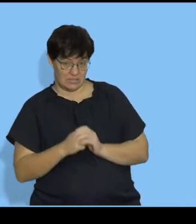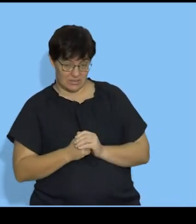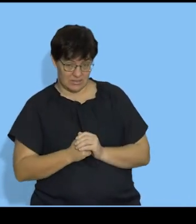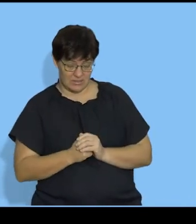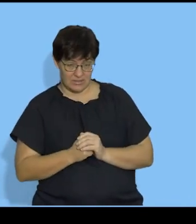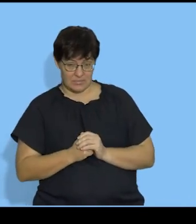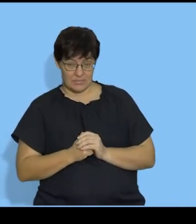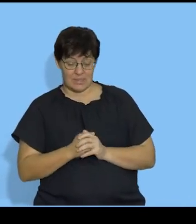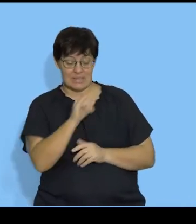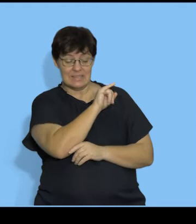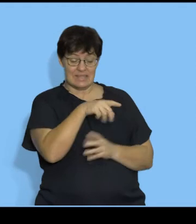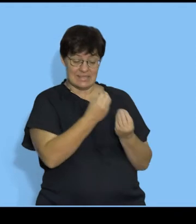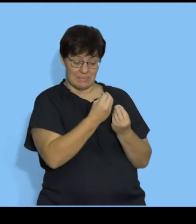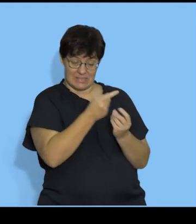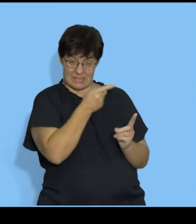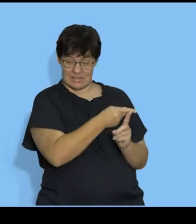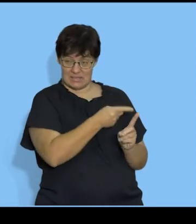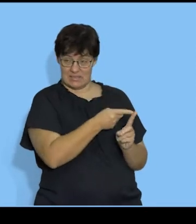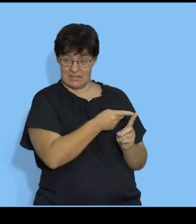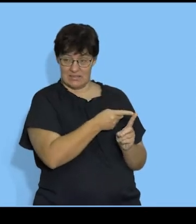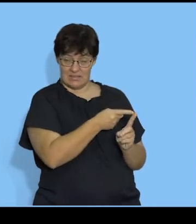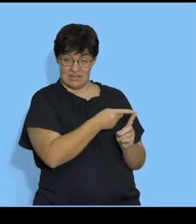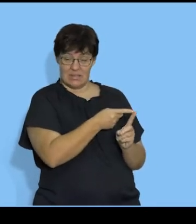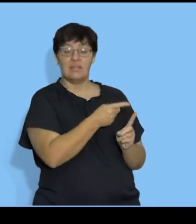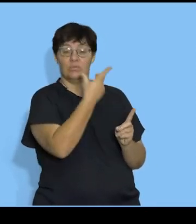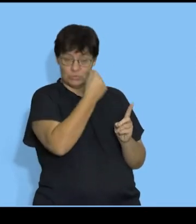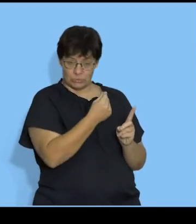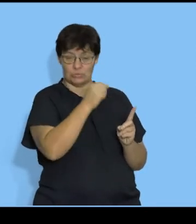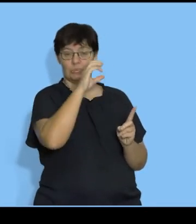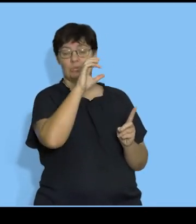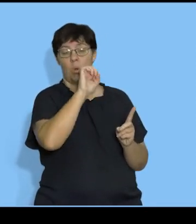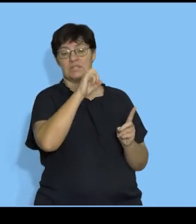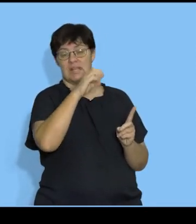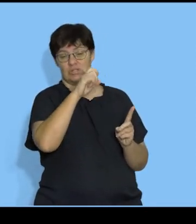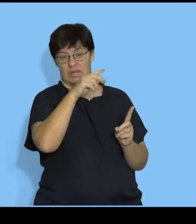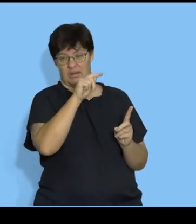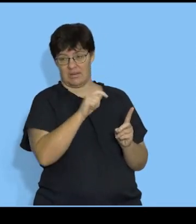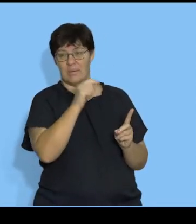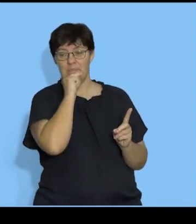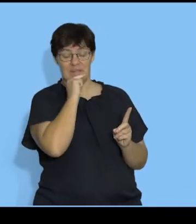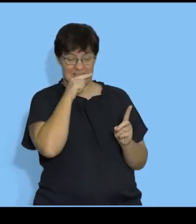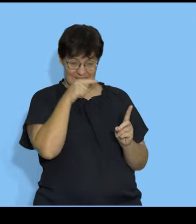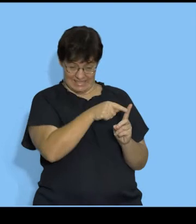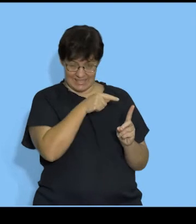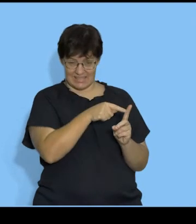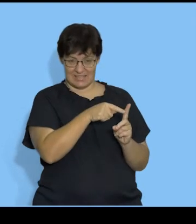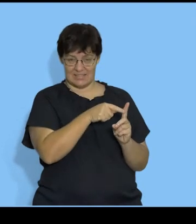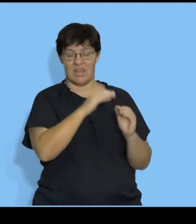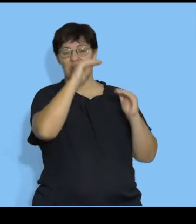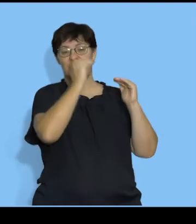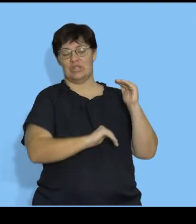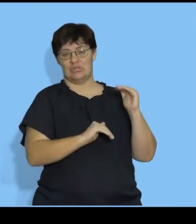substance that undergoes oxidation, then zinc becomes our reducing agent.